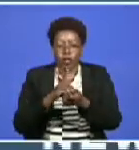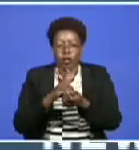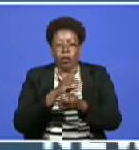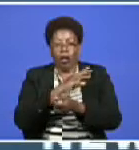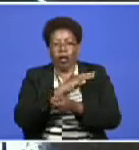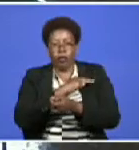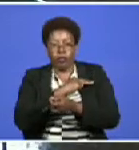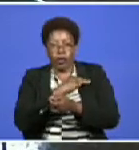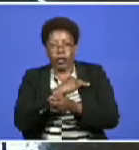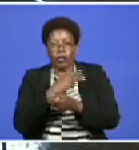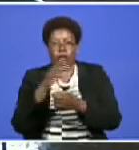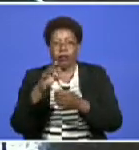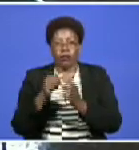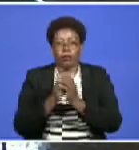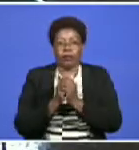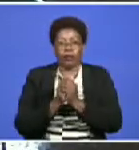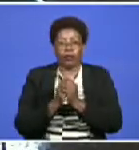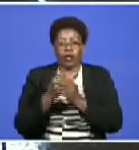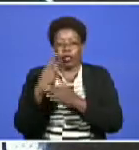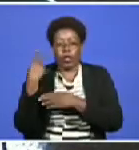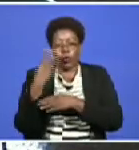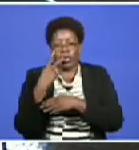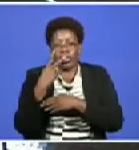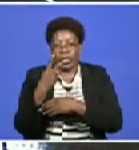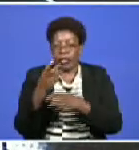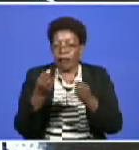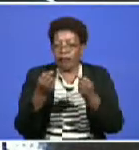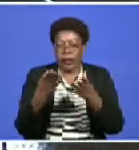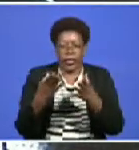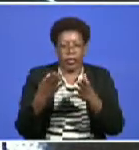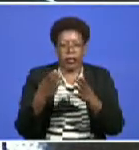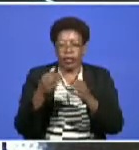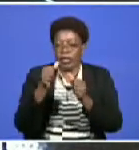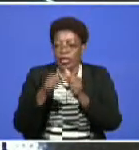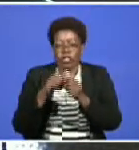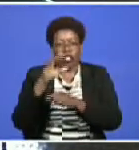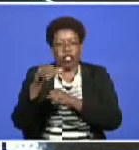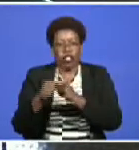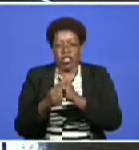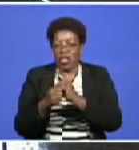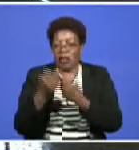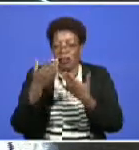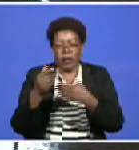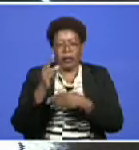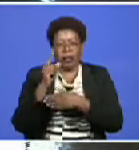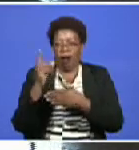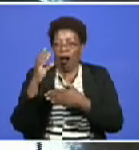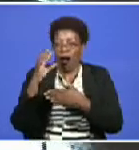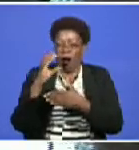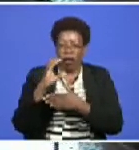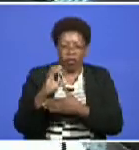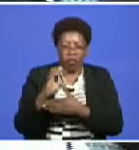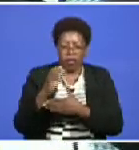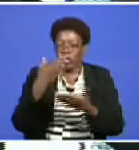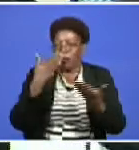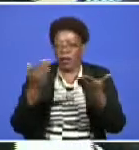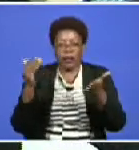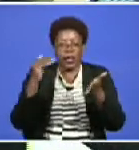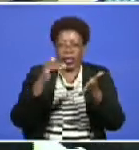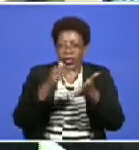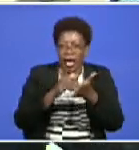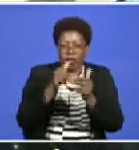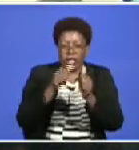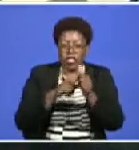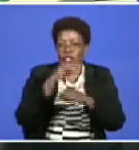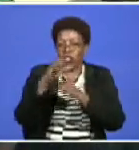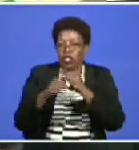Brennan to find out. We see multiple cases every year. It gets into the hundreds, if not thousands of cases. And we see